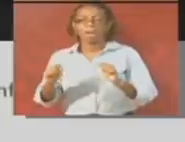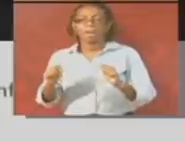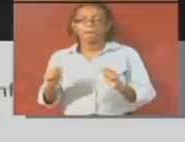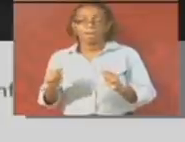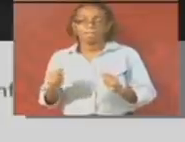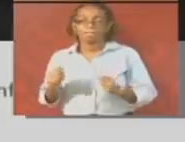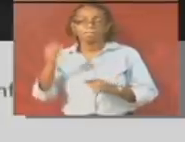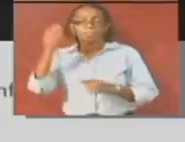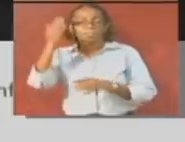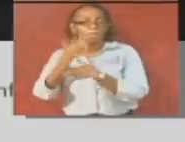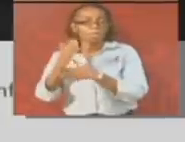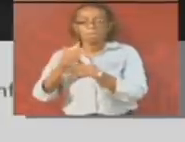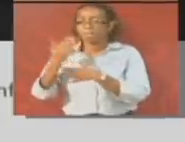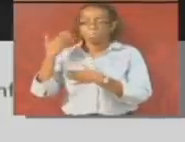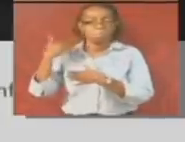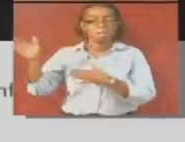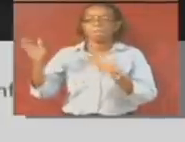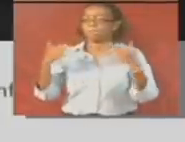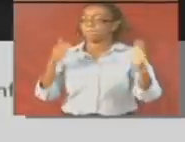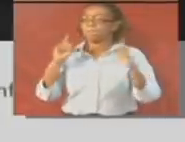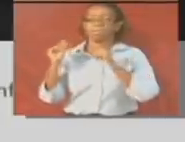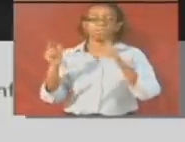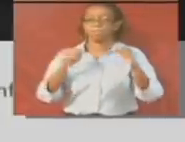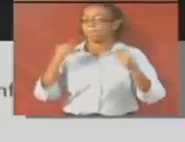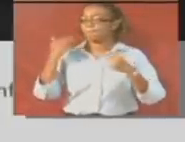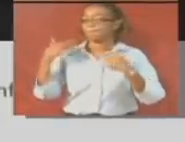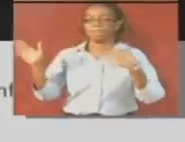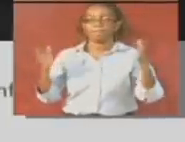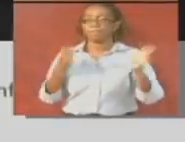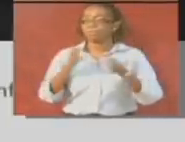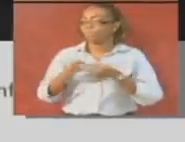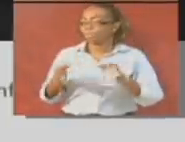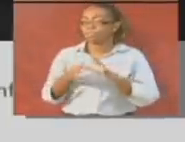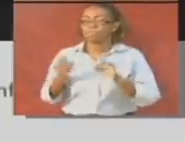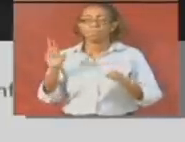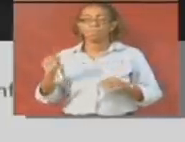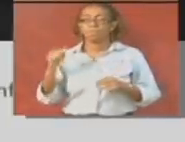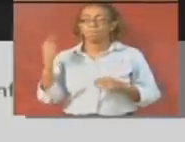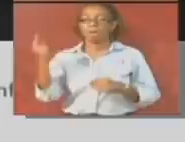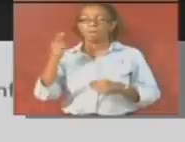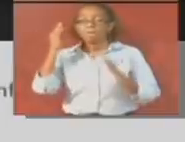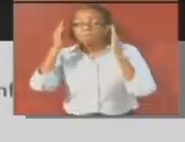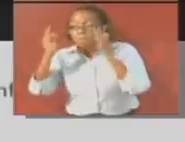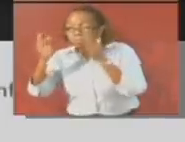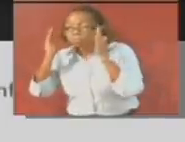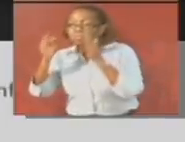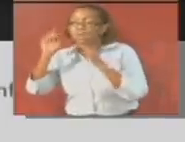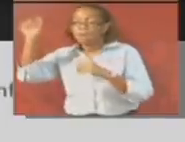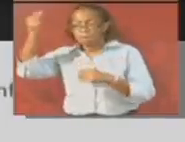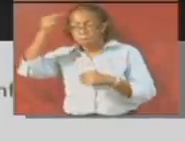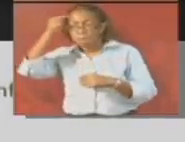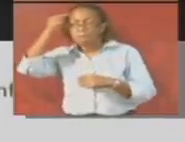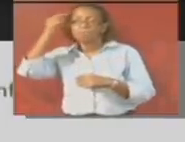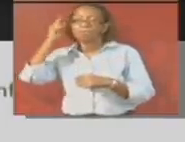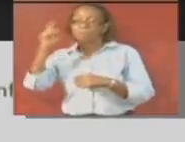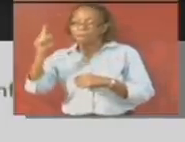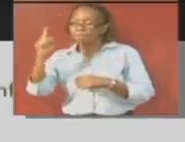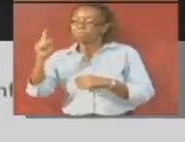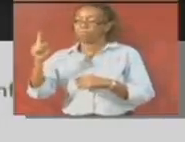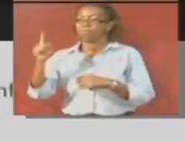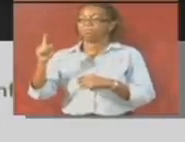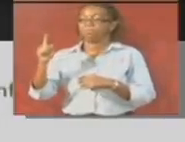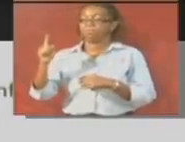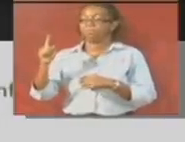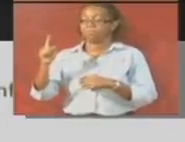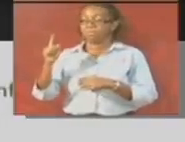credible sources, the established news agencies and institutions, and refuse to share those information